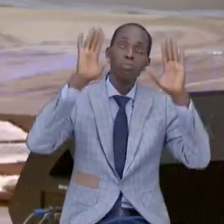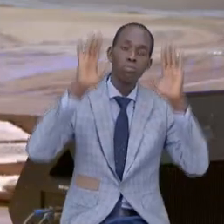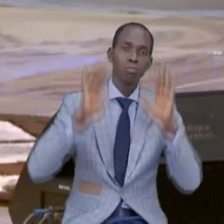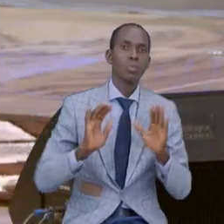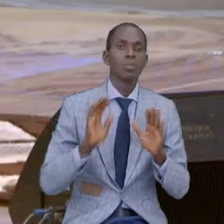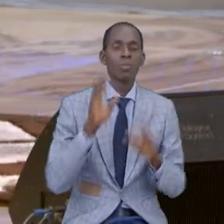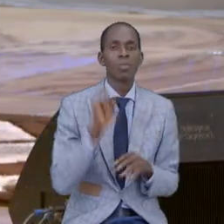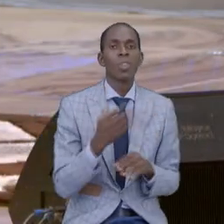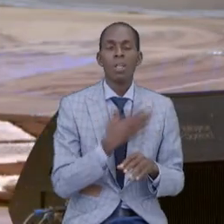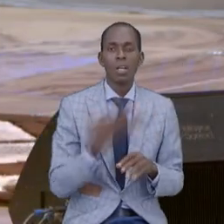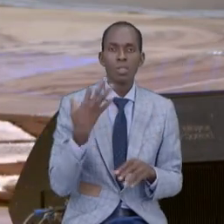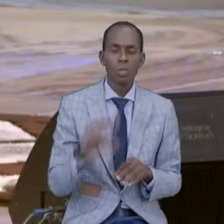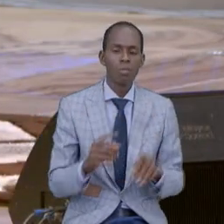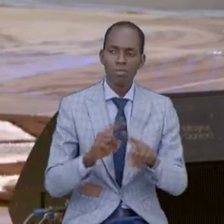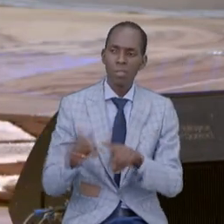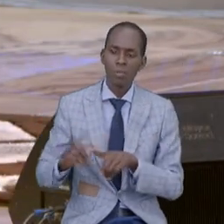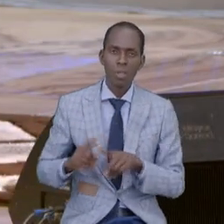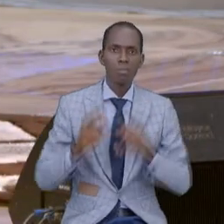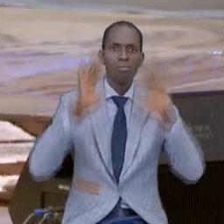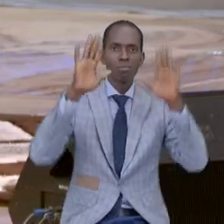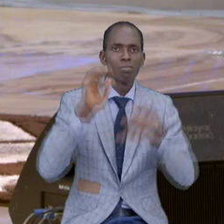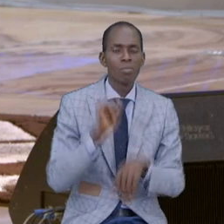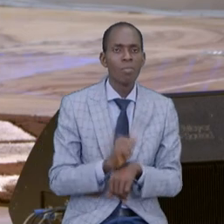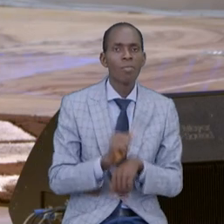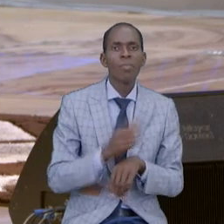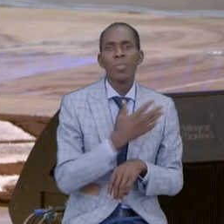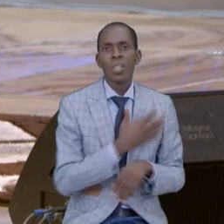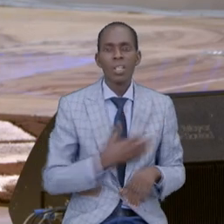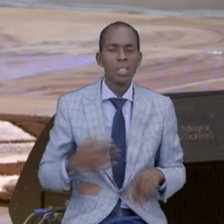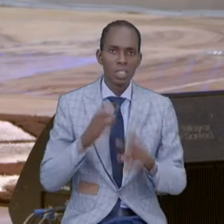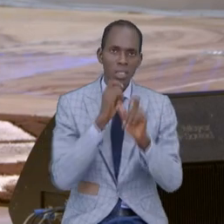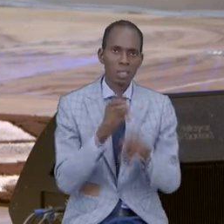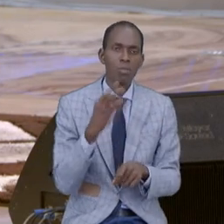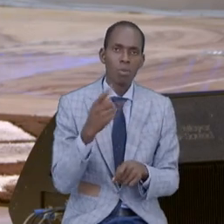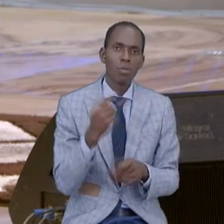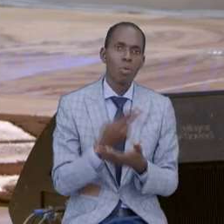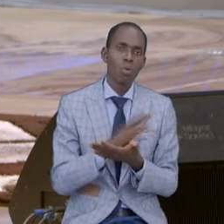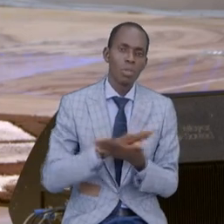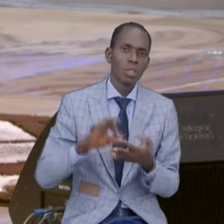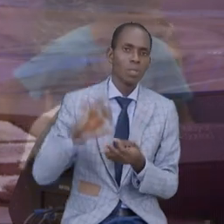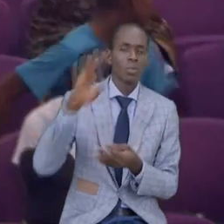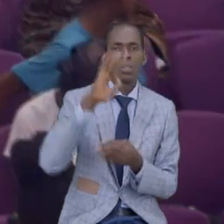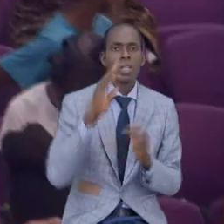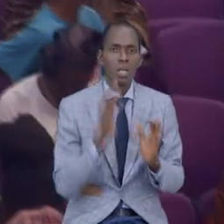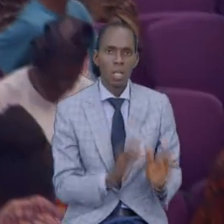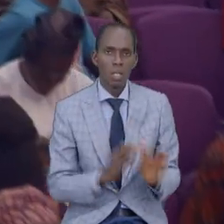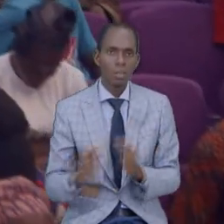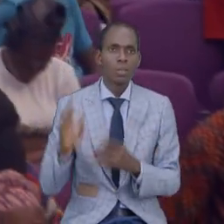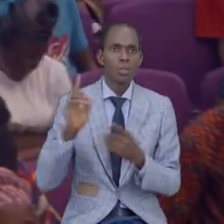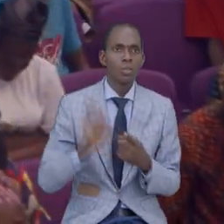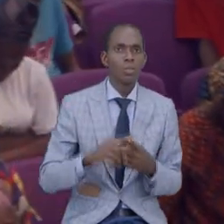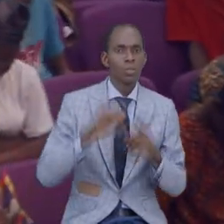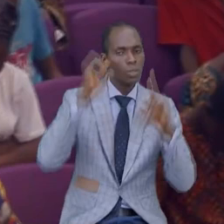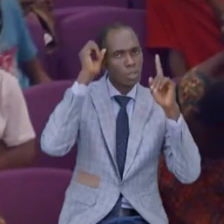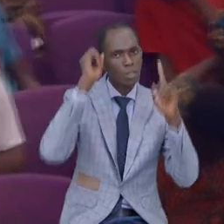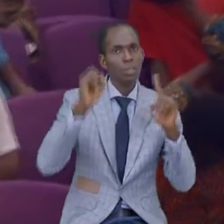with diverse miracles and gifts of the Holy Ghost, according to his